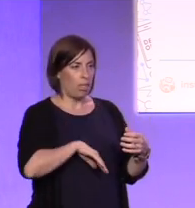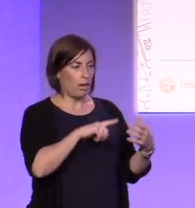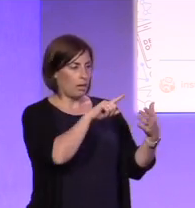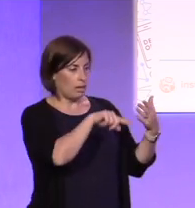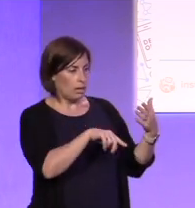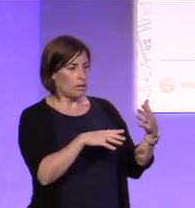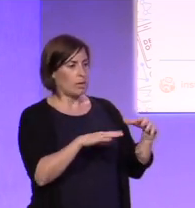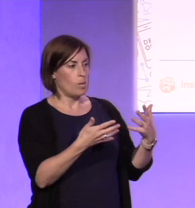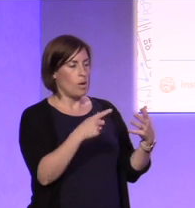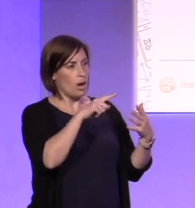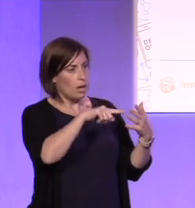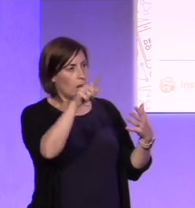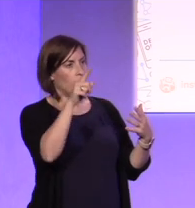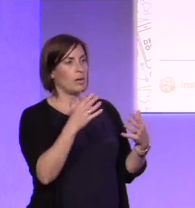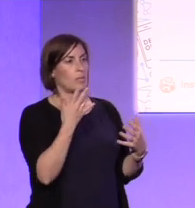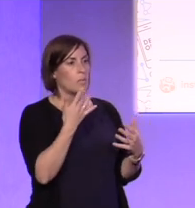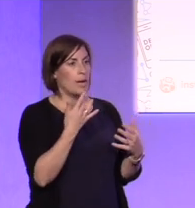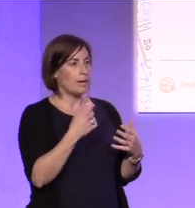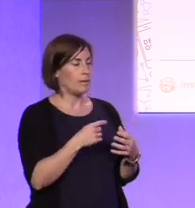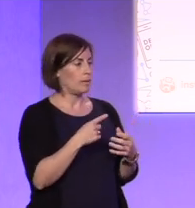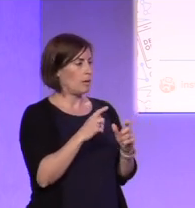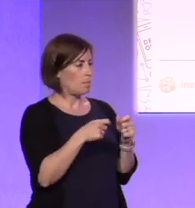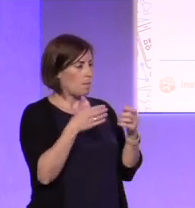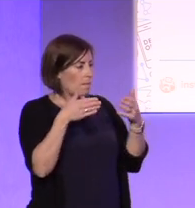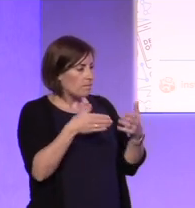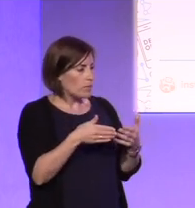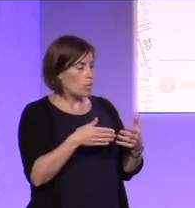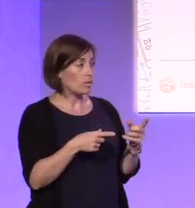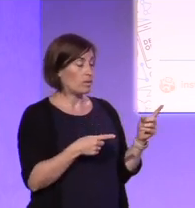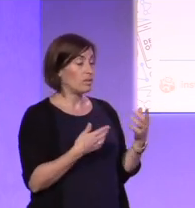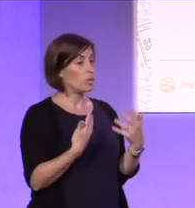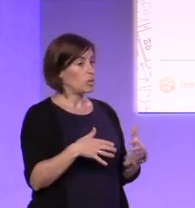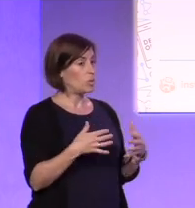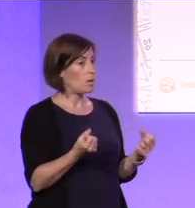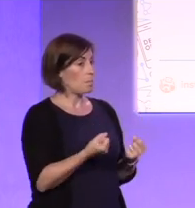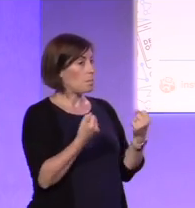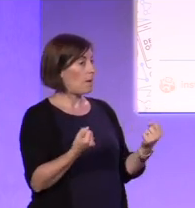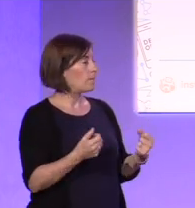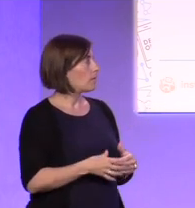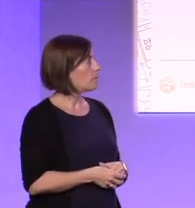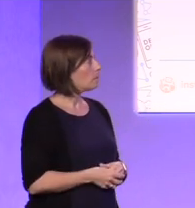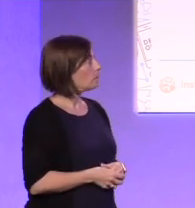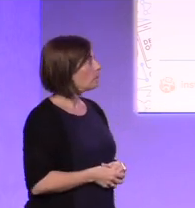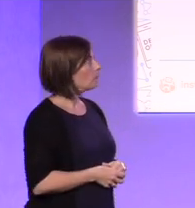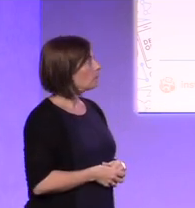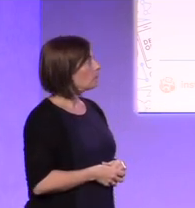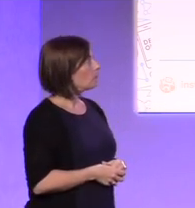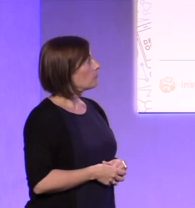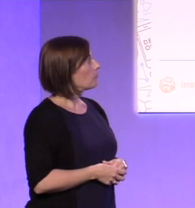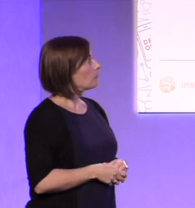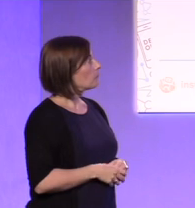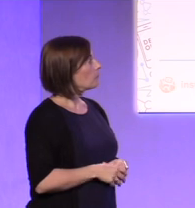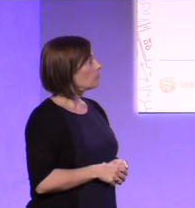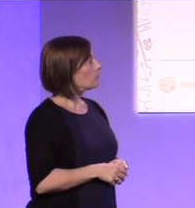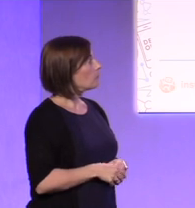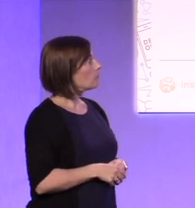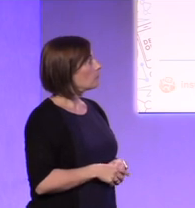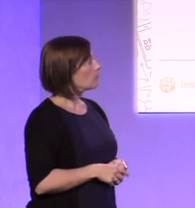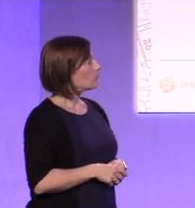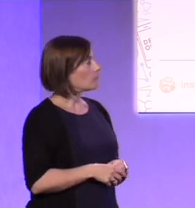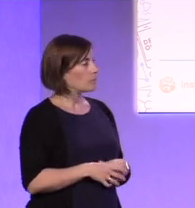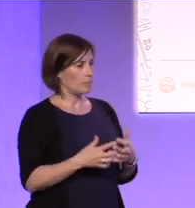change the things that we focus on. This is incredibly powerful. So how do you make all of this stick